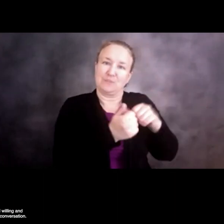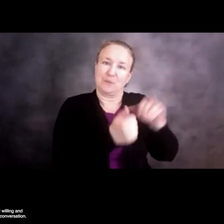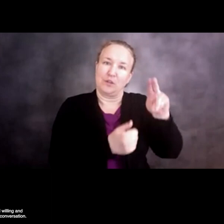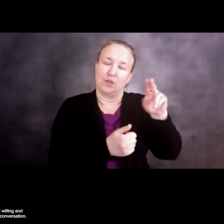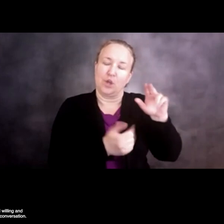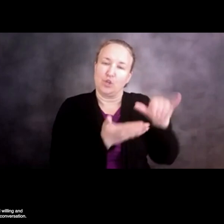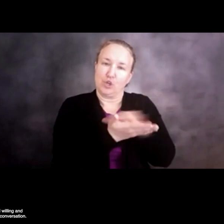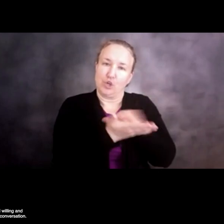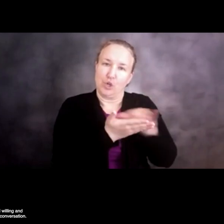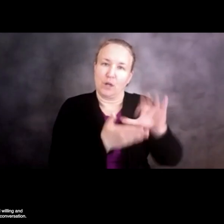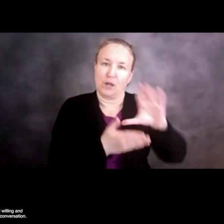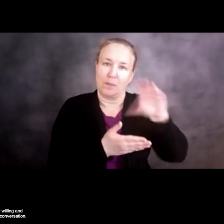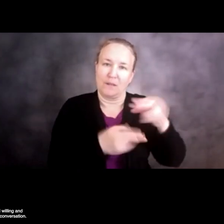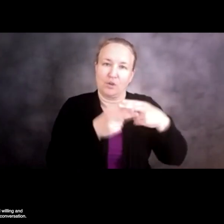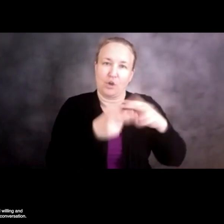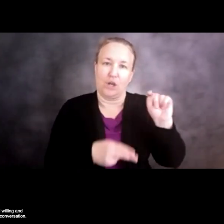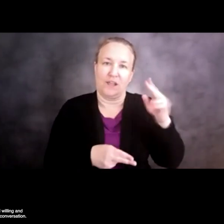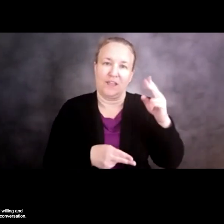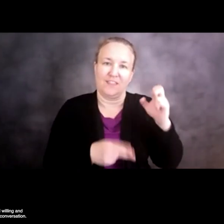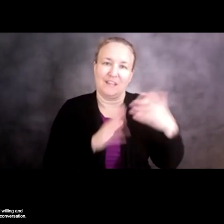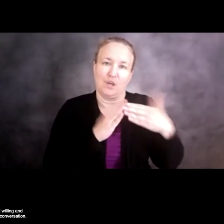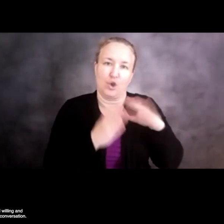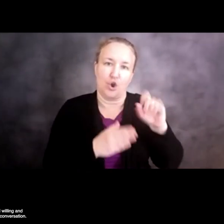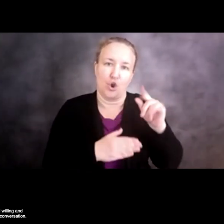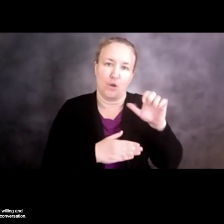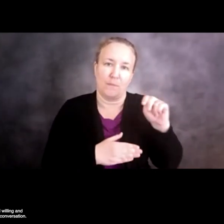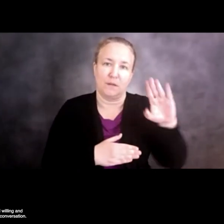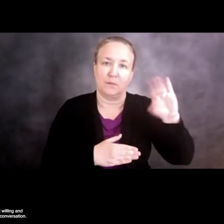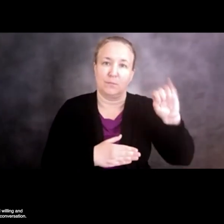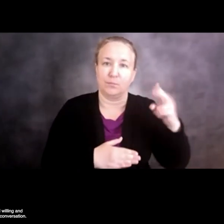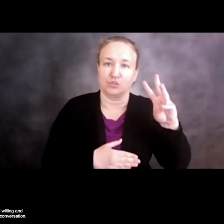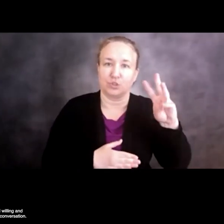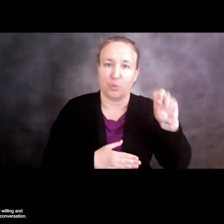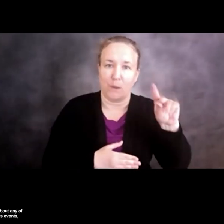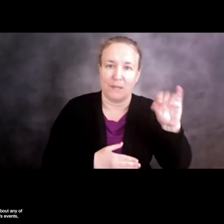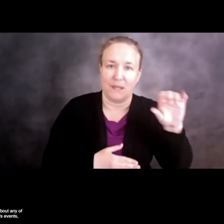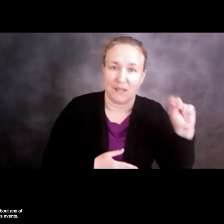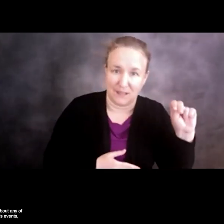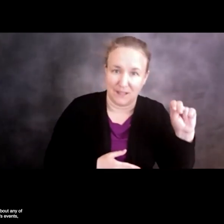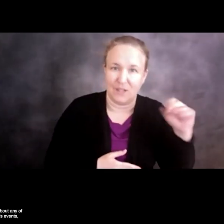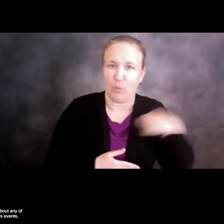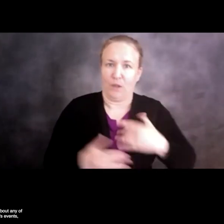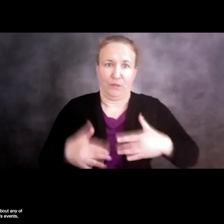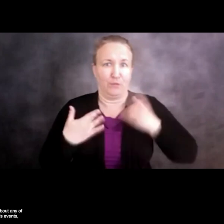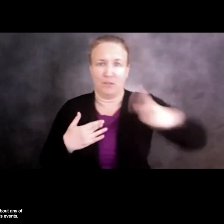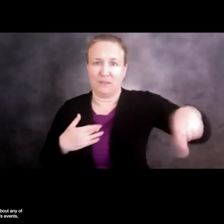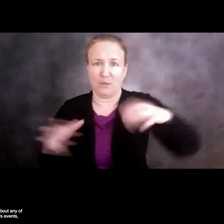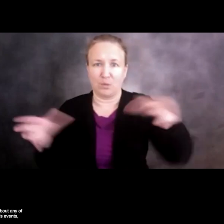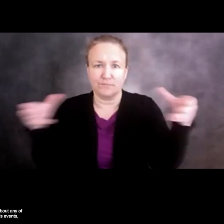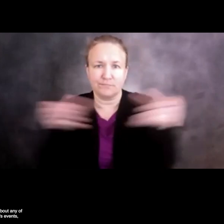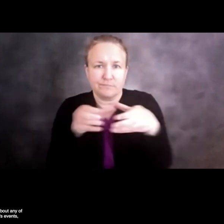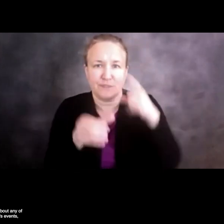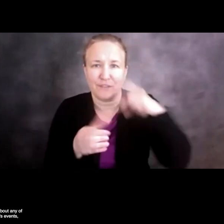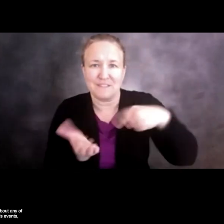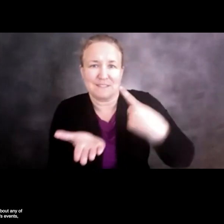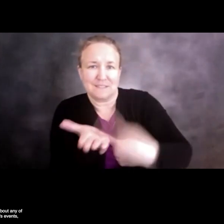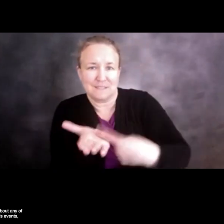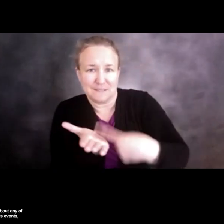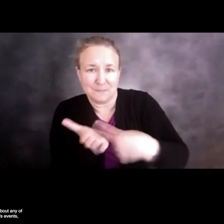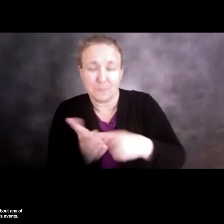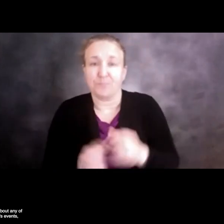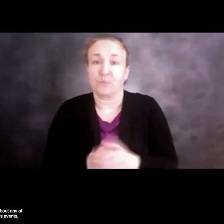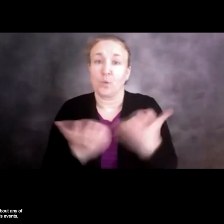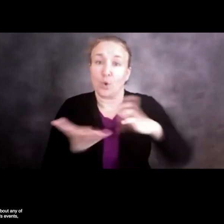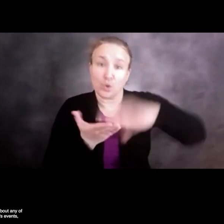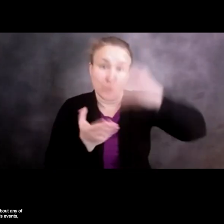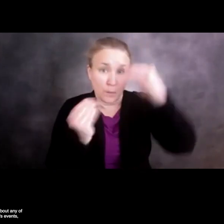Urban Bush Women. We're thrilled that they're all willing and able to join us tonight for this conversation. If you'd like to know